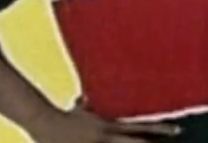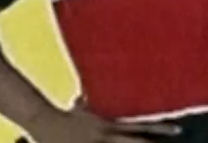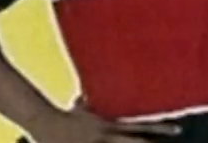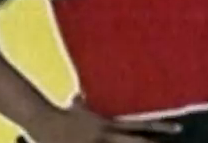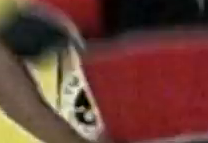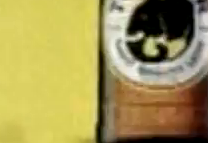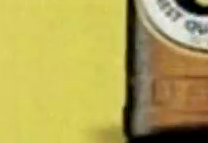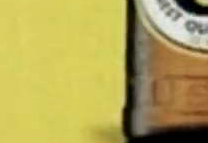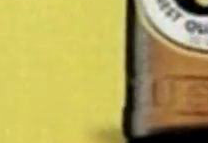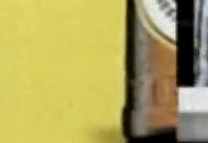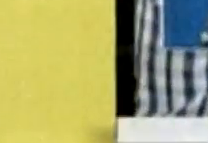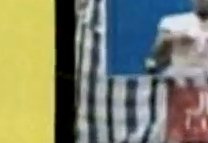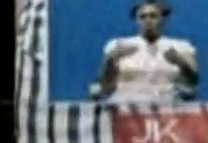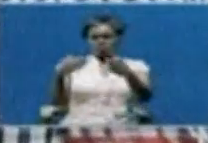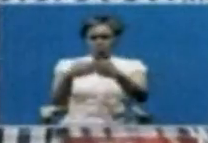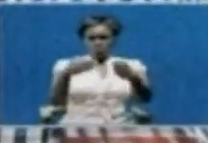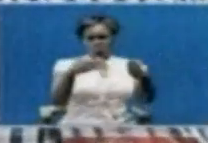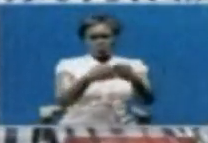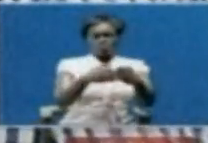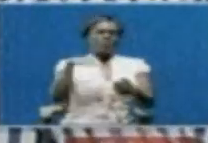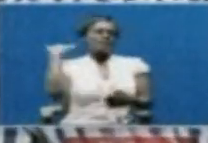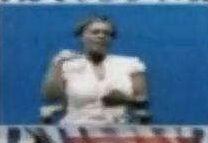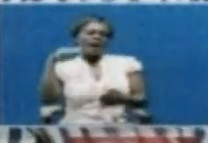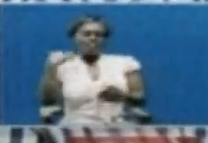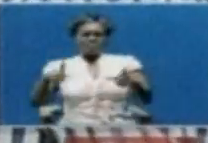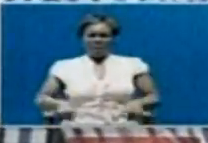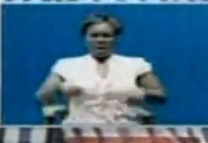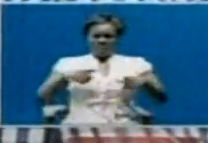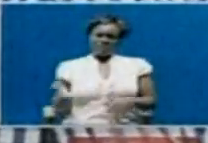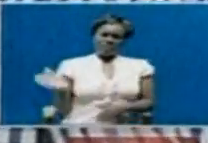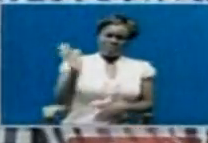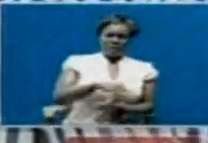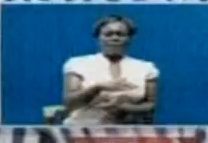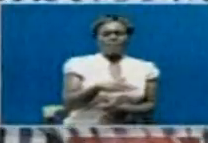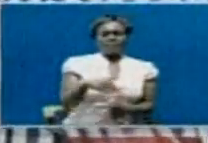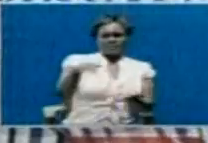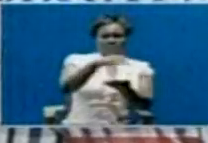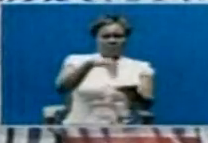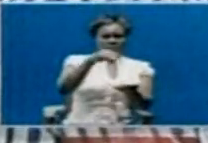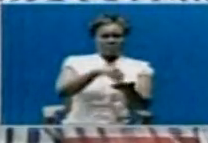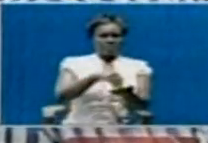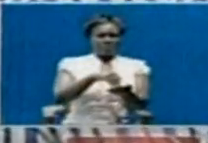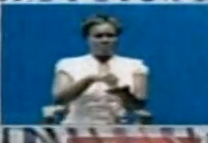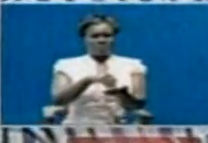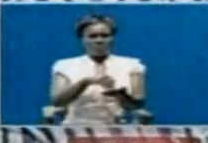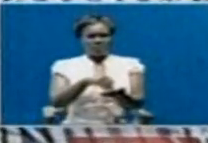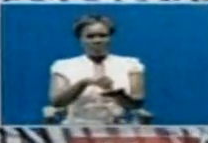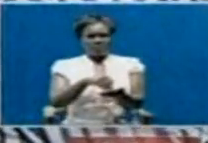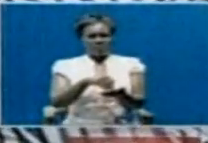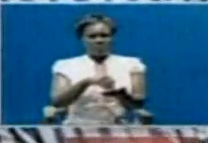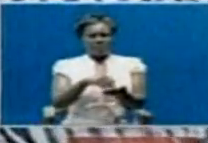guys, to stop from the life of crime, to come this side. Yeah. Yeah, you mentioned that